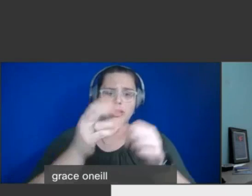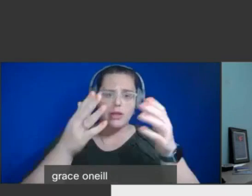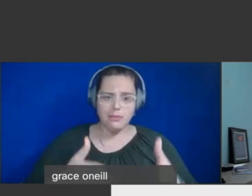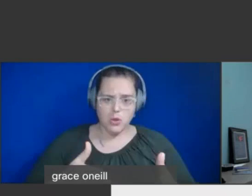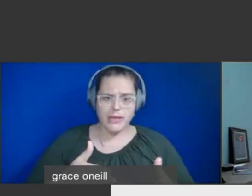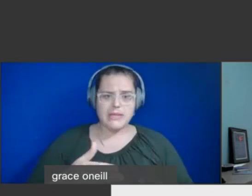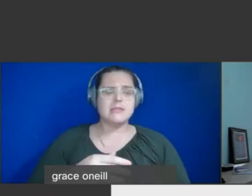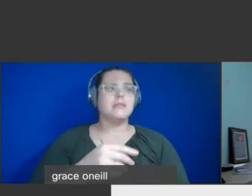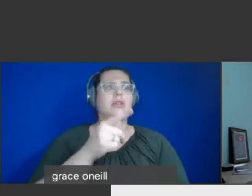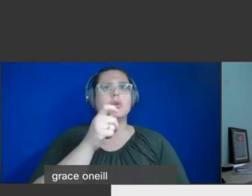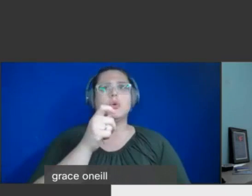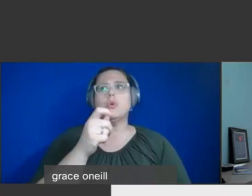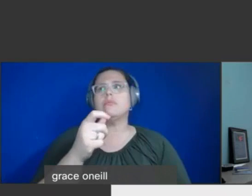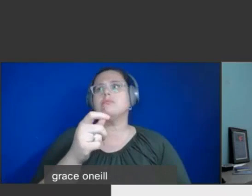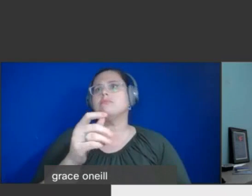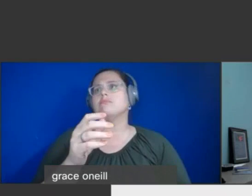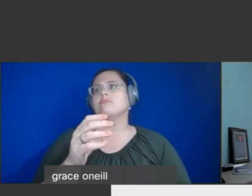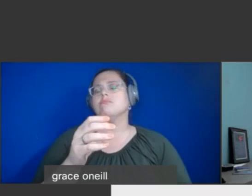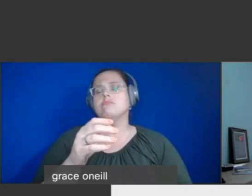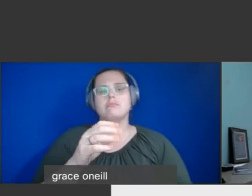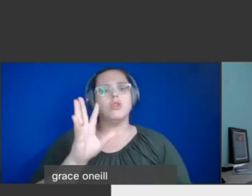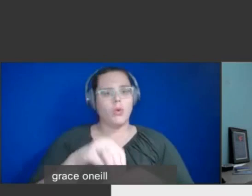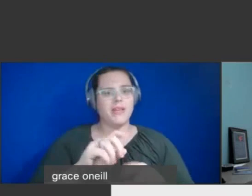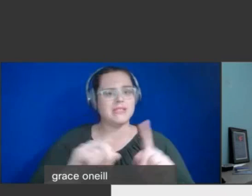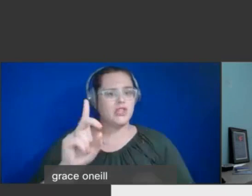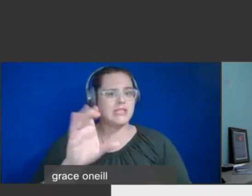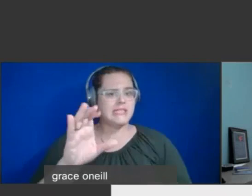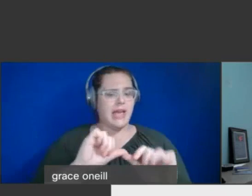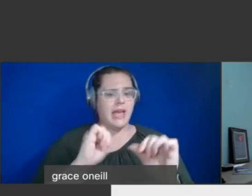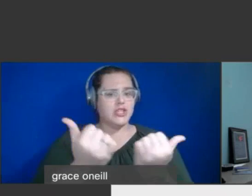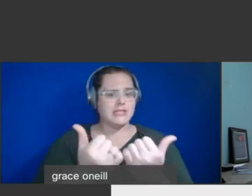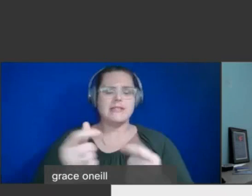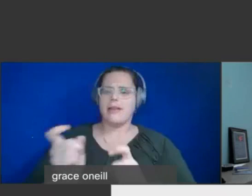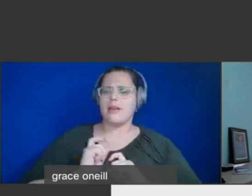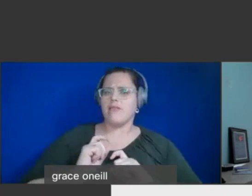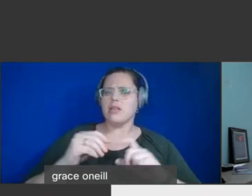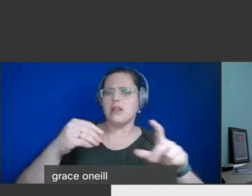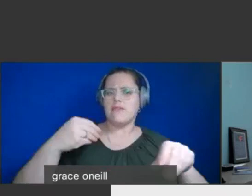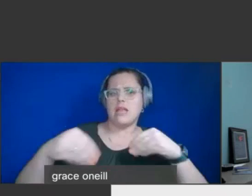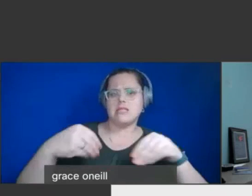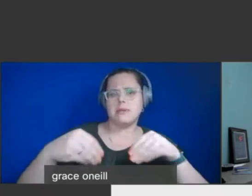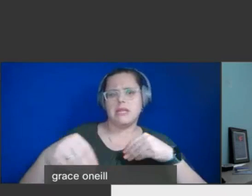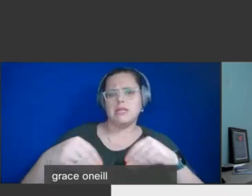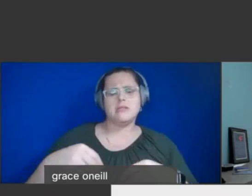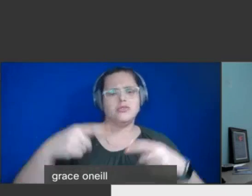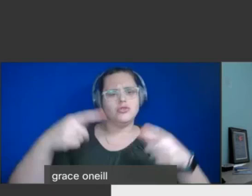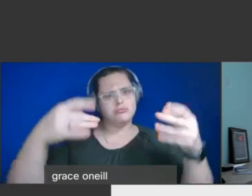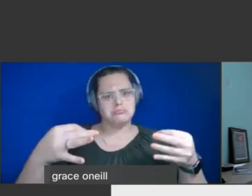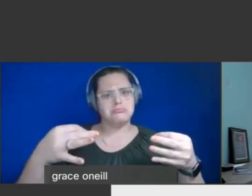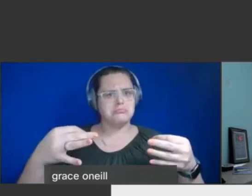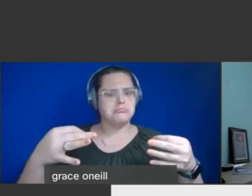who had within district agencies, we were given the flexibility to